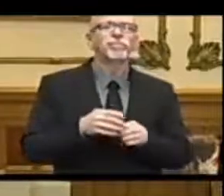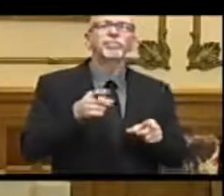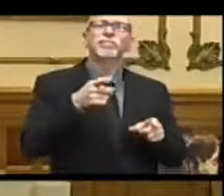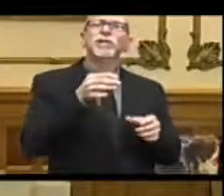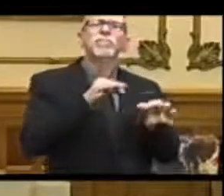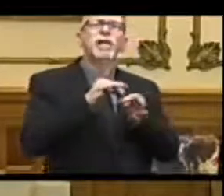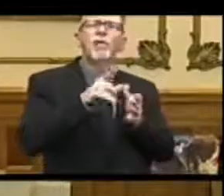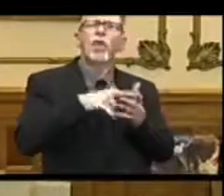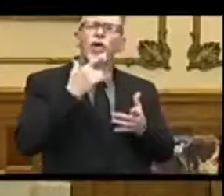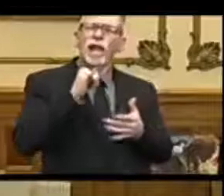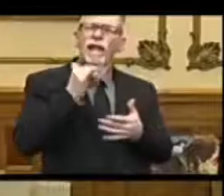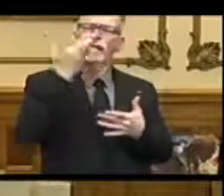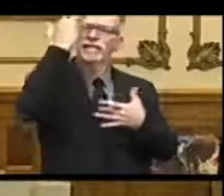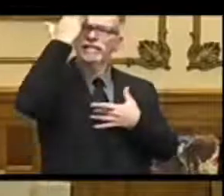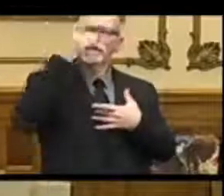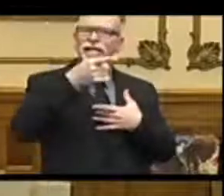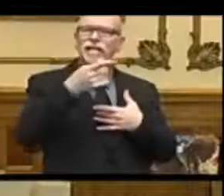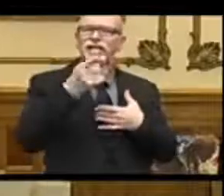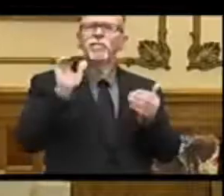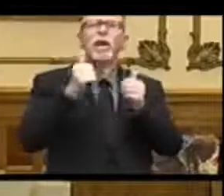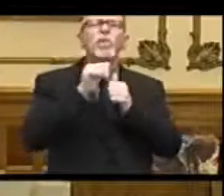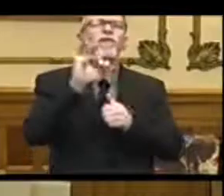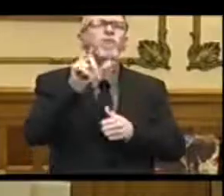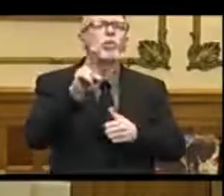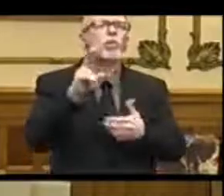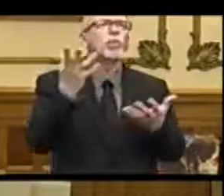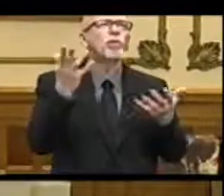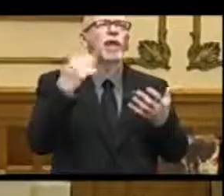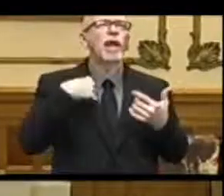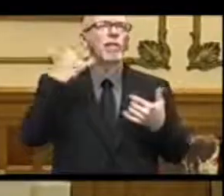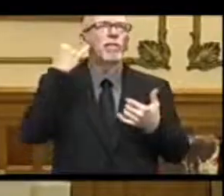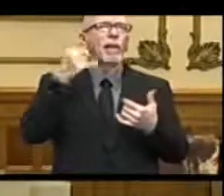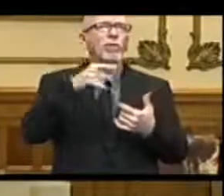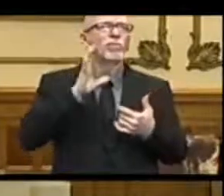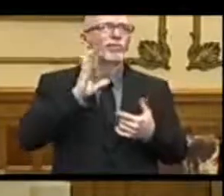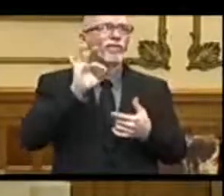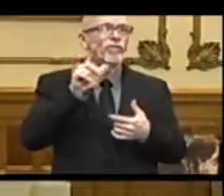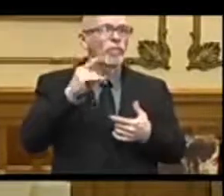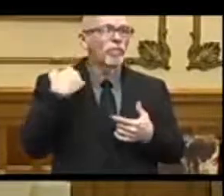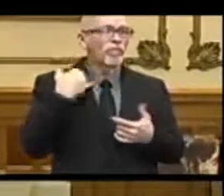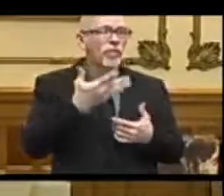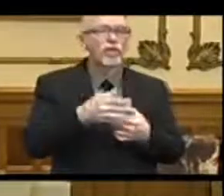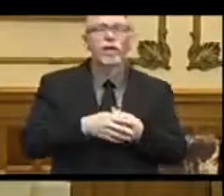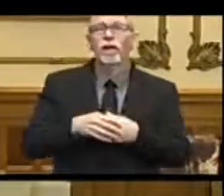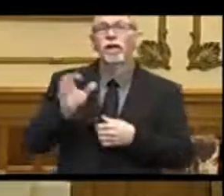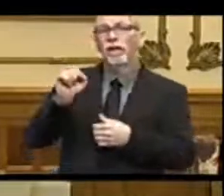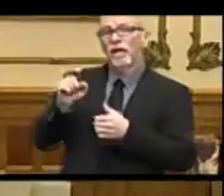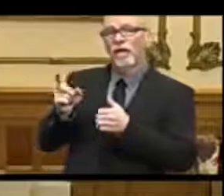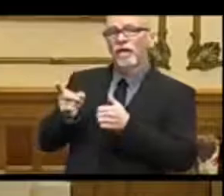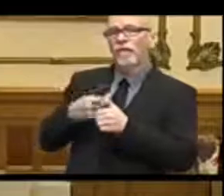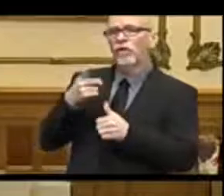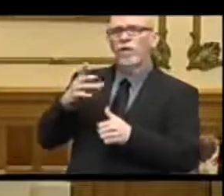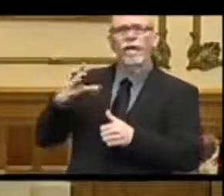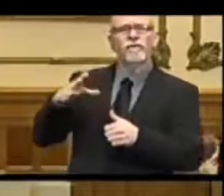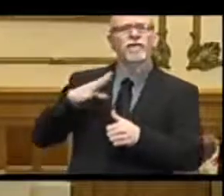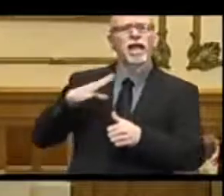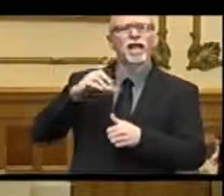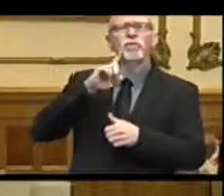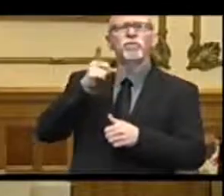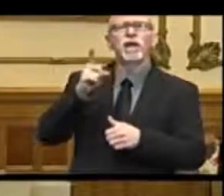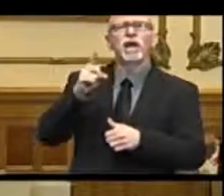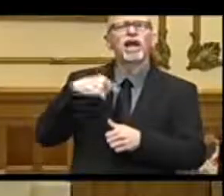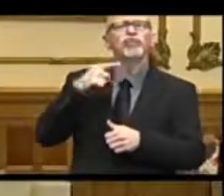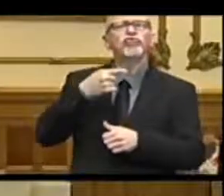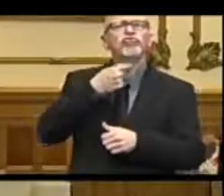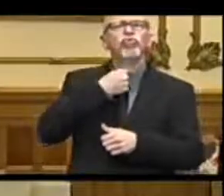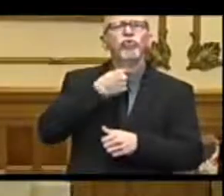How awful was it compared to influenza or something that I'm sure you've probably had in the past? Yeah, at first actually it was fine. I really just had this